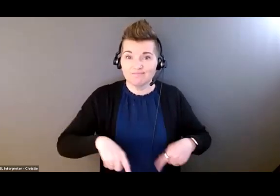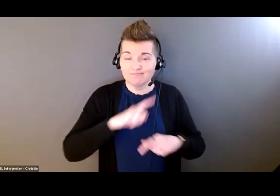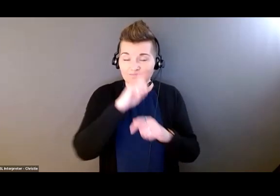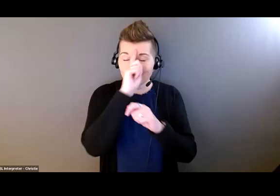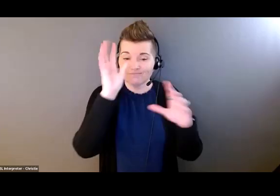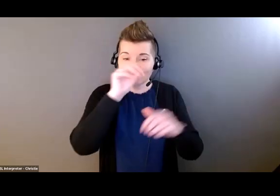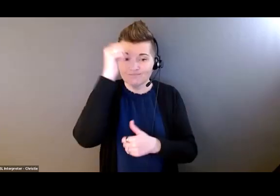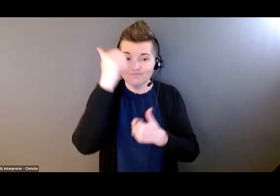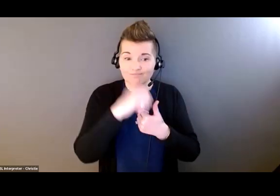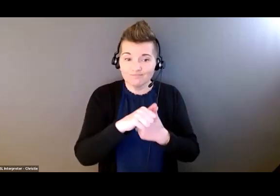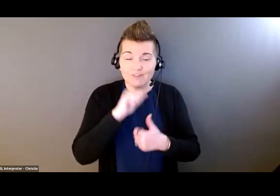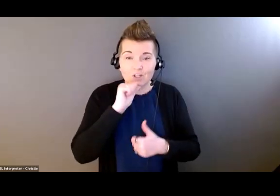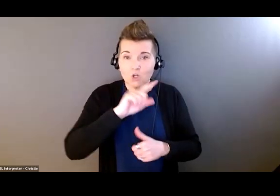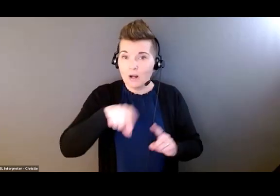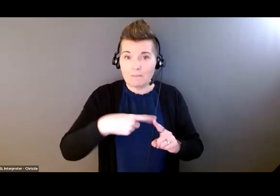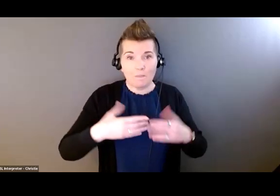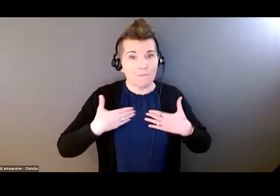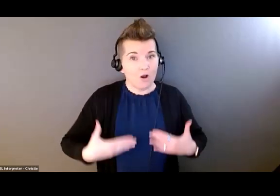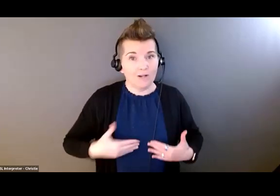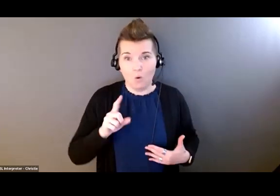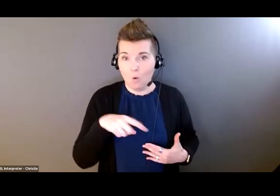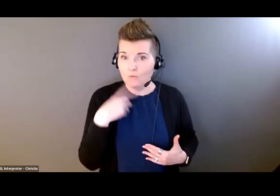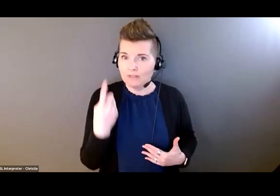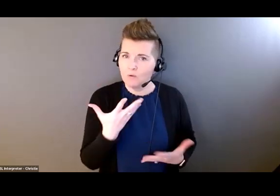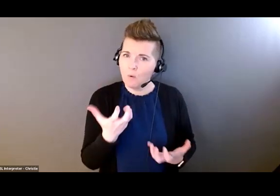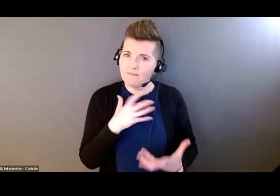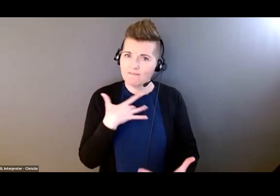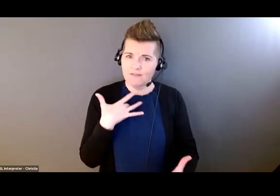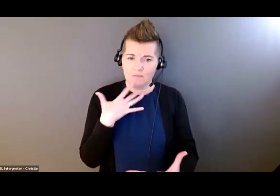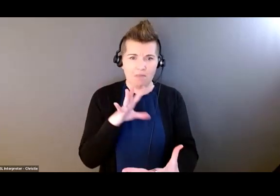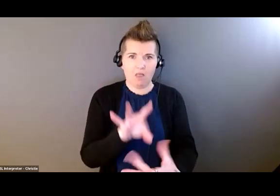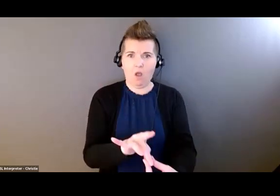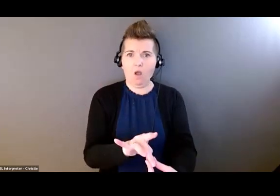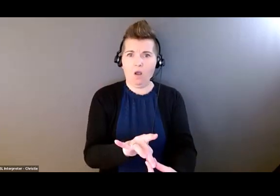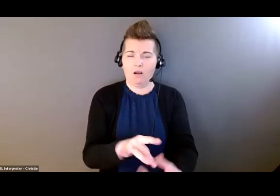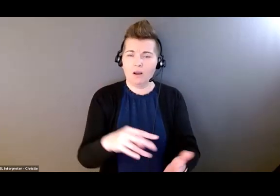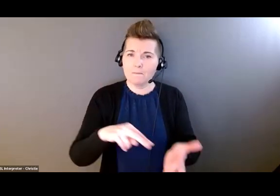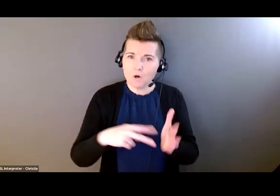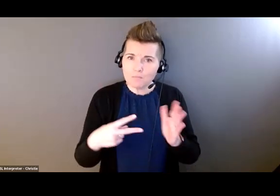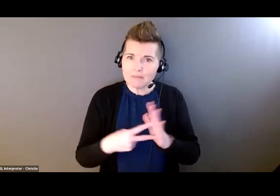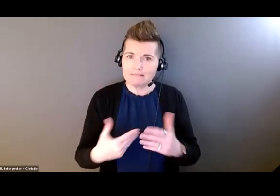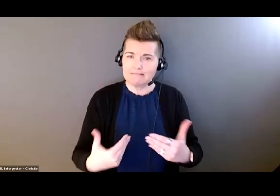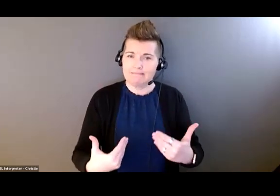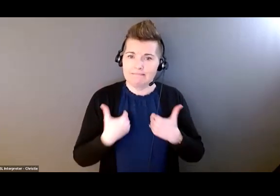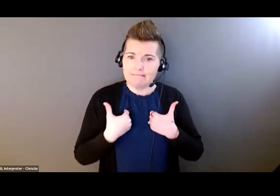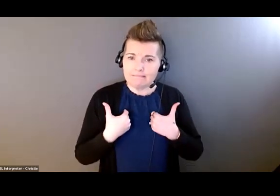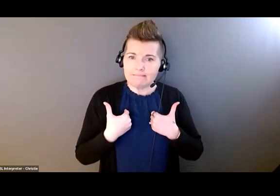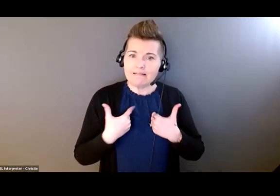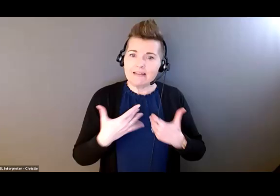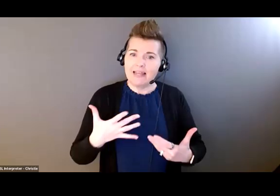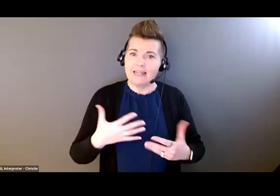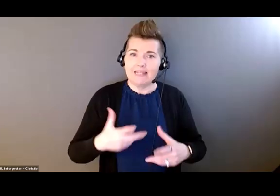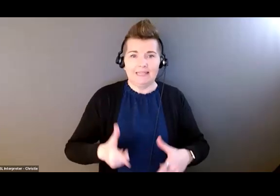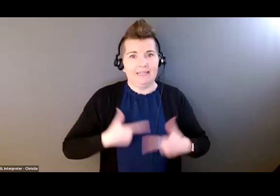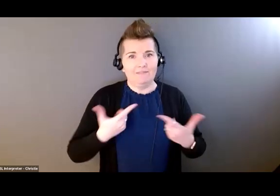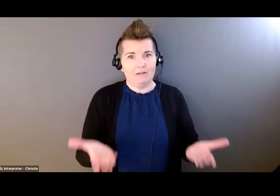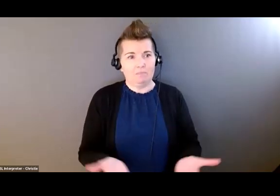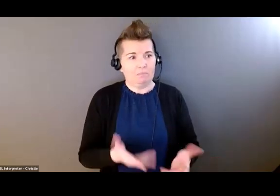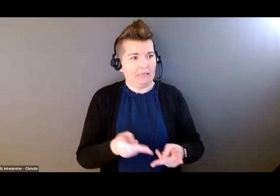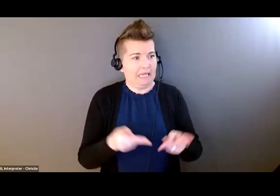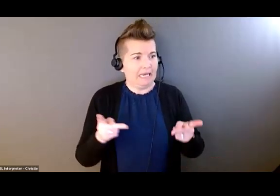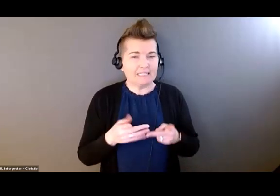Anne's journey is a reminder that wellness isn't just about the body. It's about belonging,